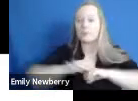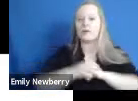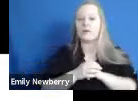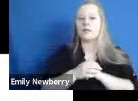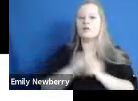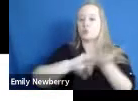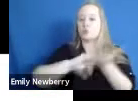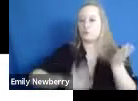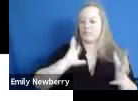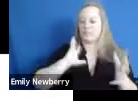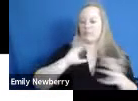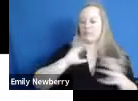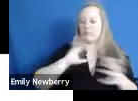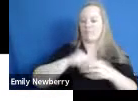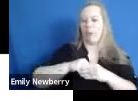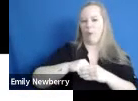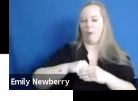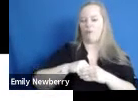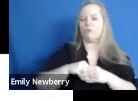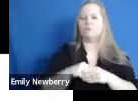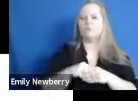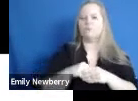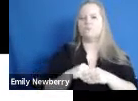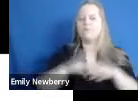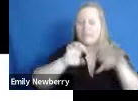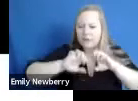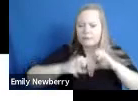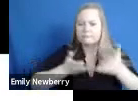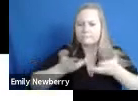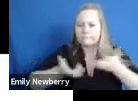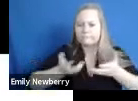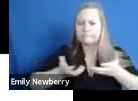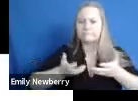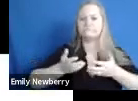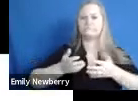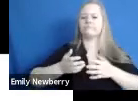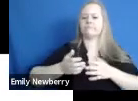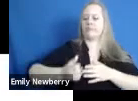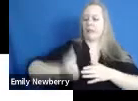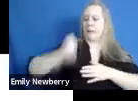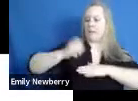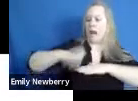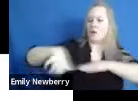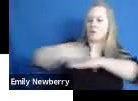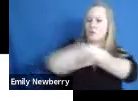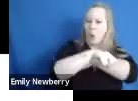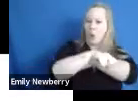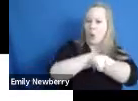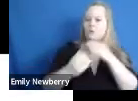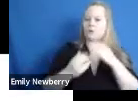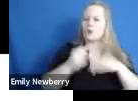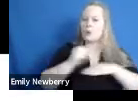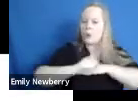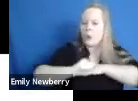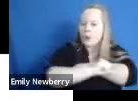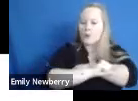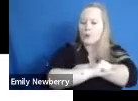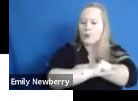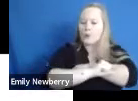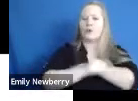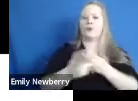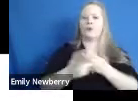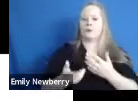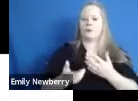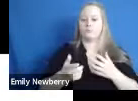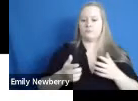involved, meant evaluating backyard gardens all the way down to this 4-foot by 4-foot scale